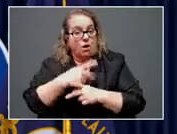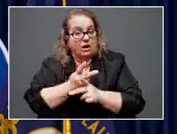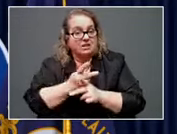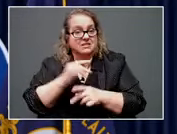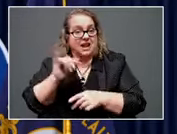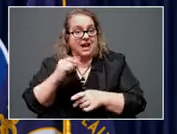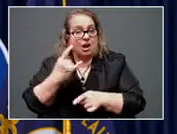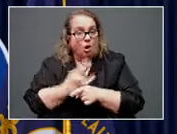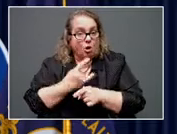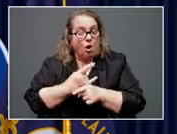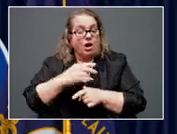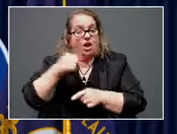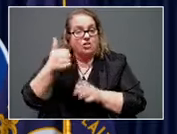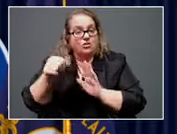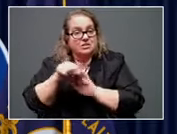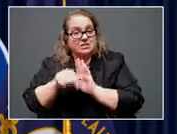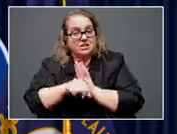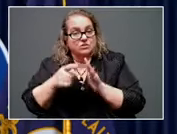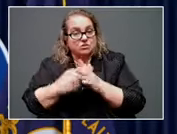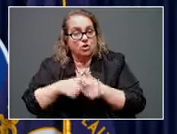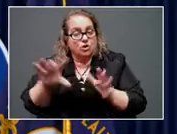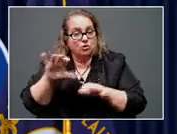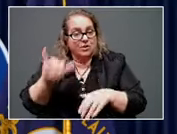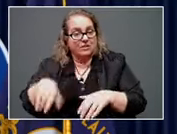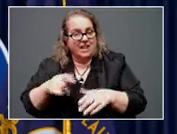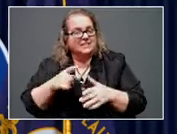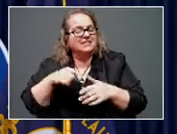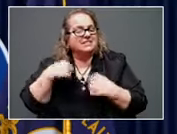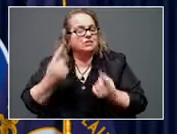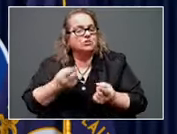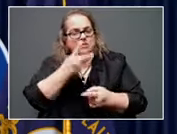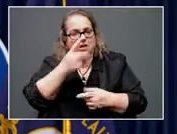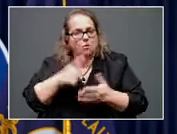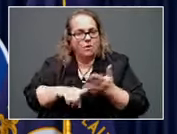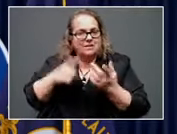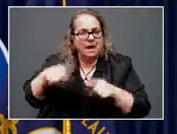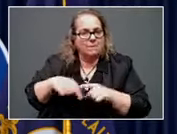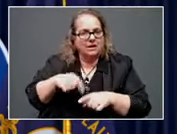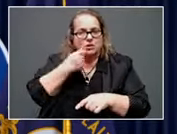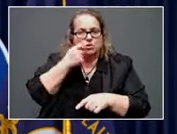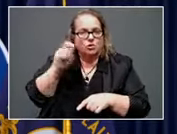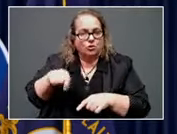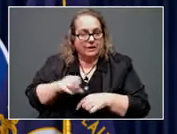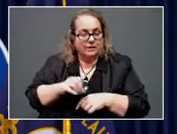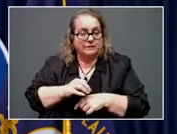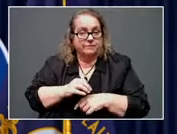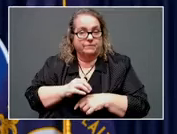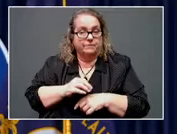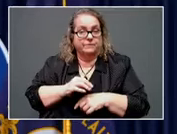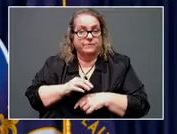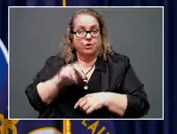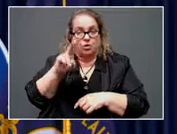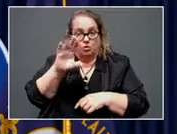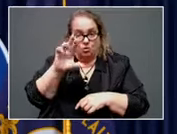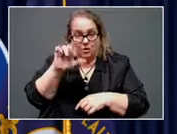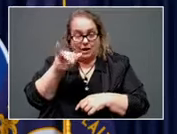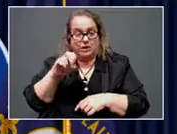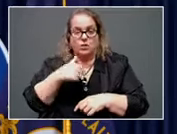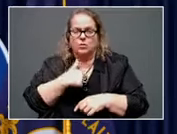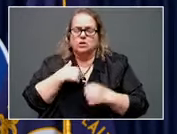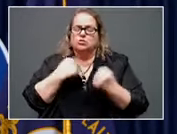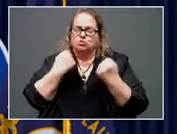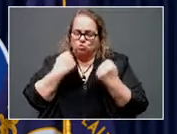that given what's happening in Ukraine. Thanks. Well, first, we are strongly supportive of the Ukrainian